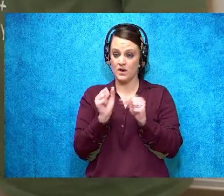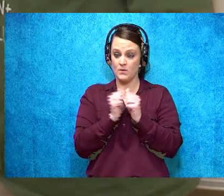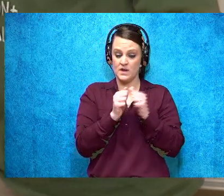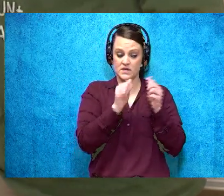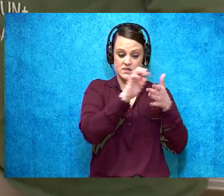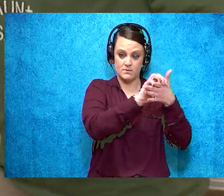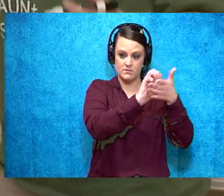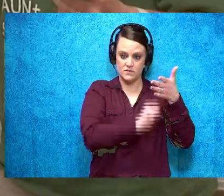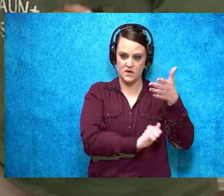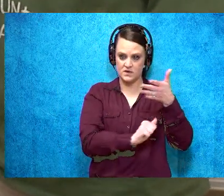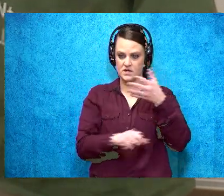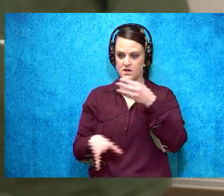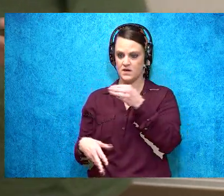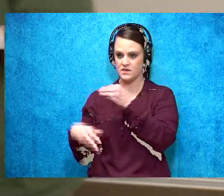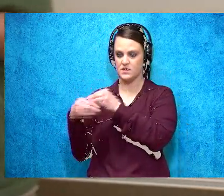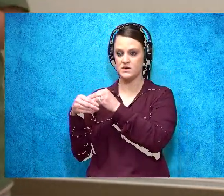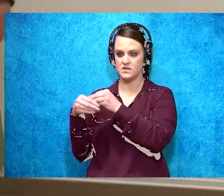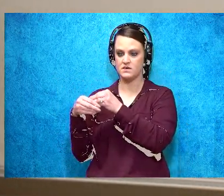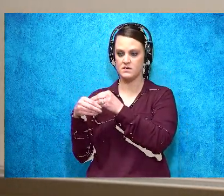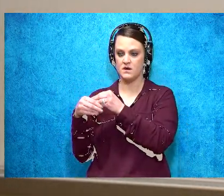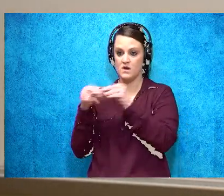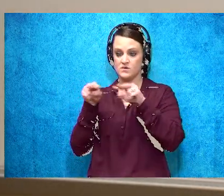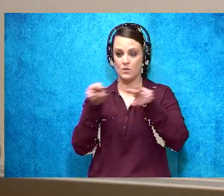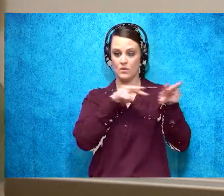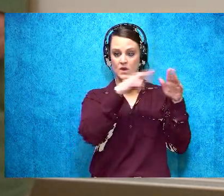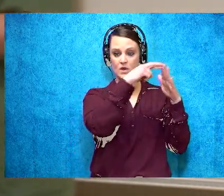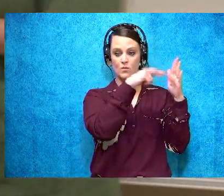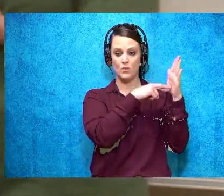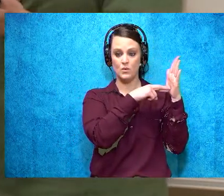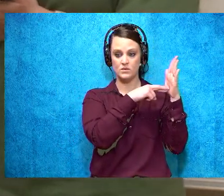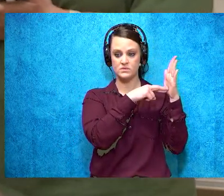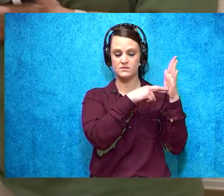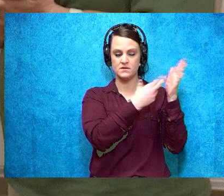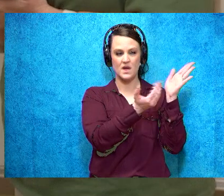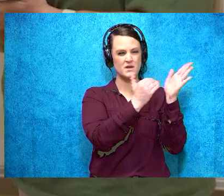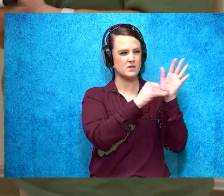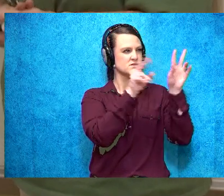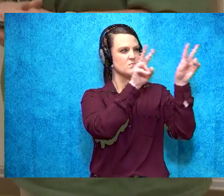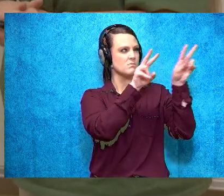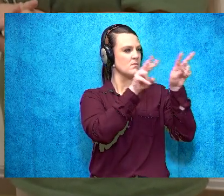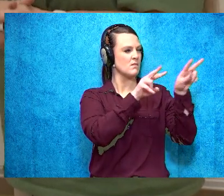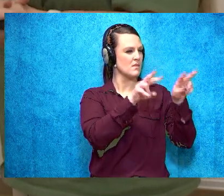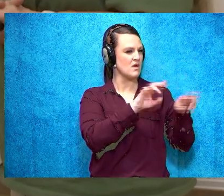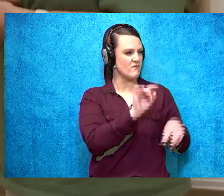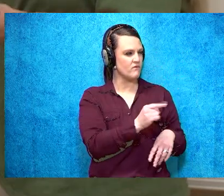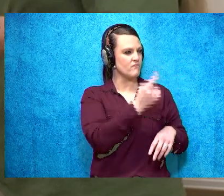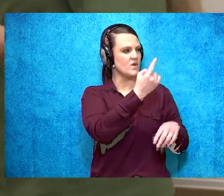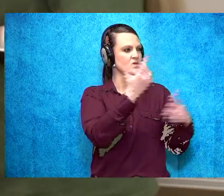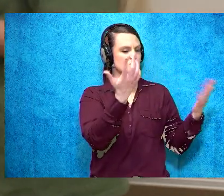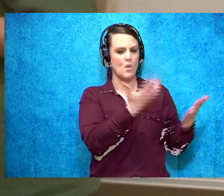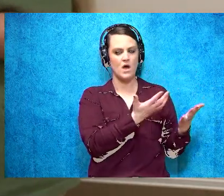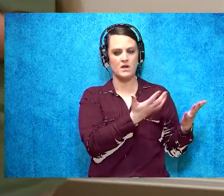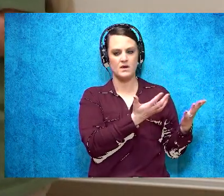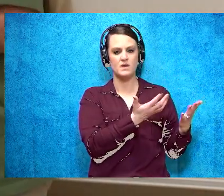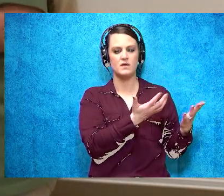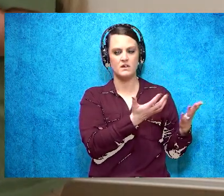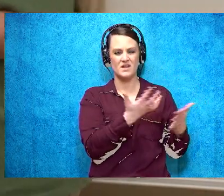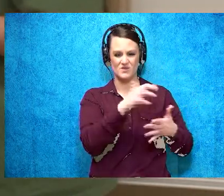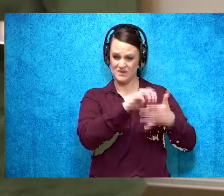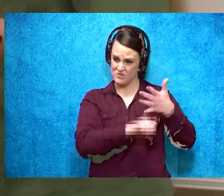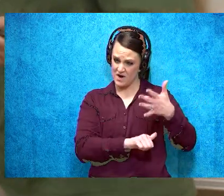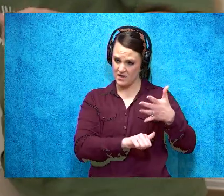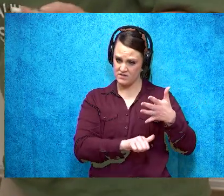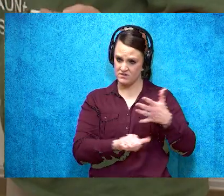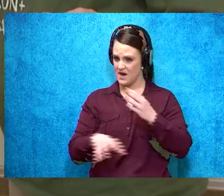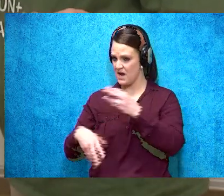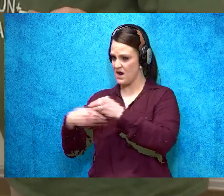Once again, go back to your hierarchy. Which one in that equation comes first? Do we subtract or